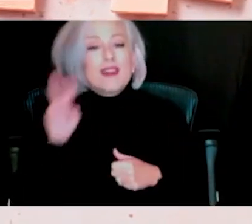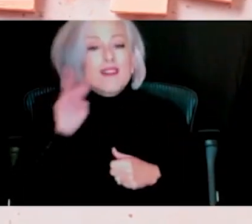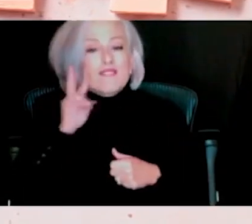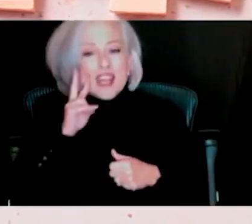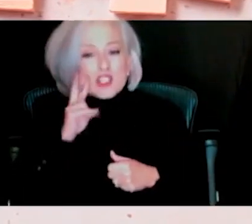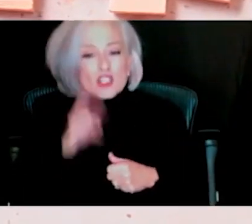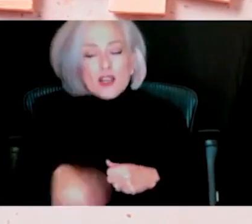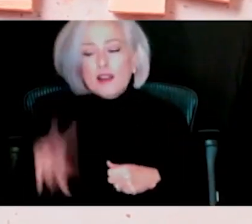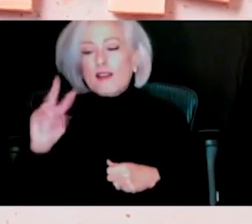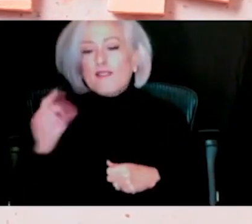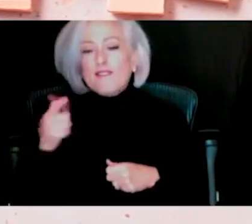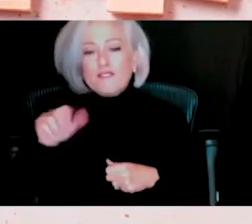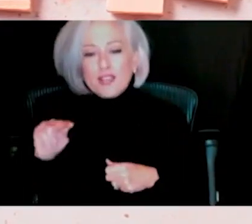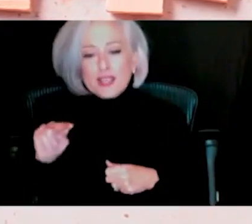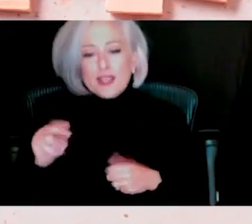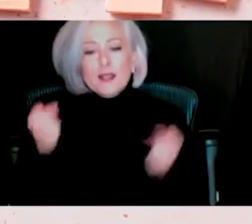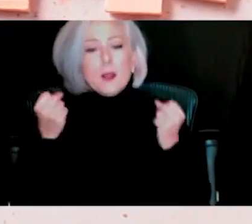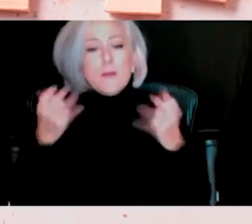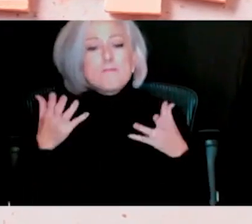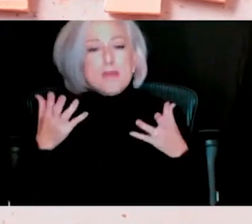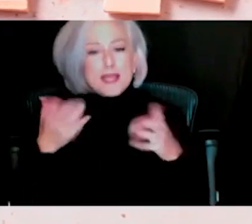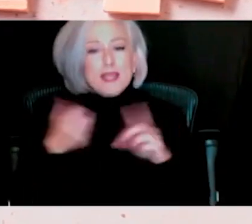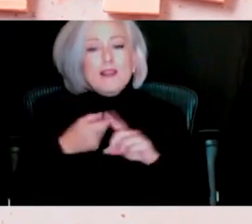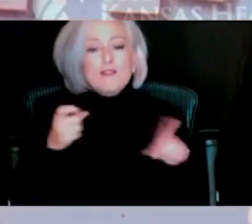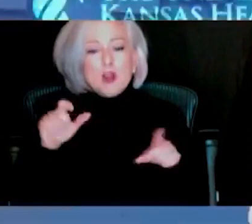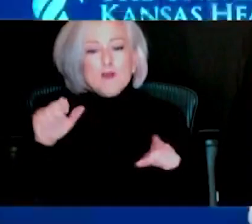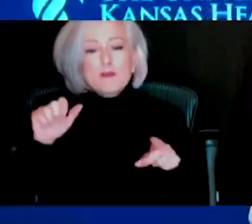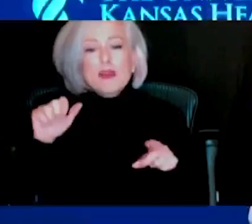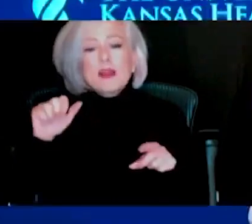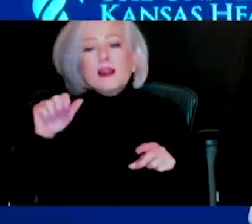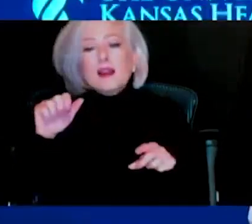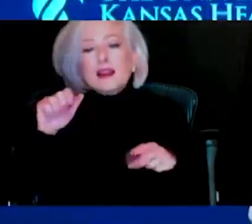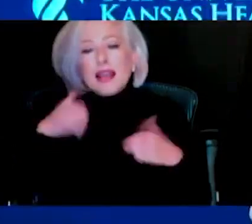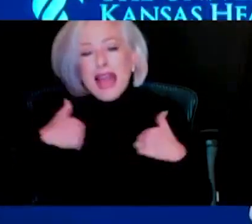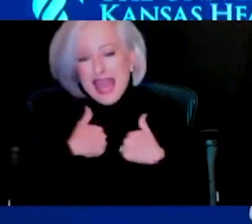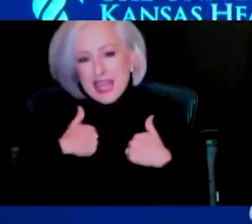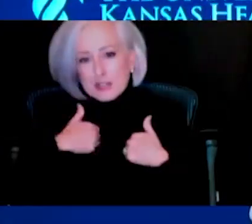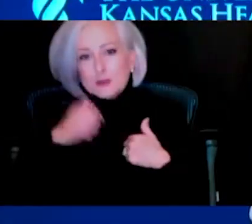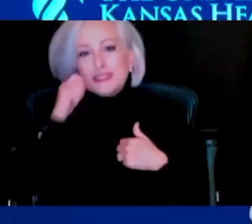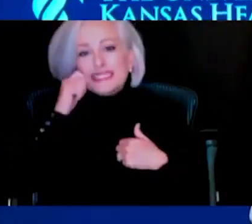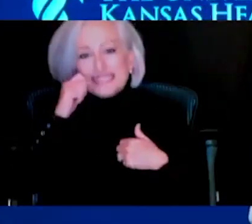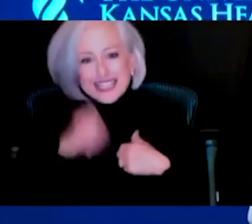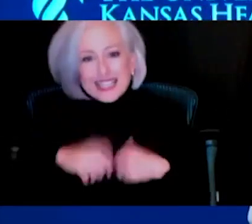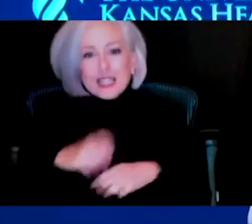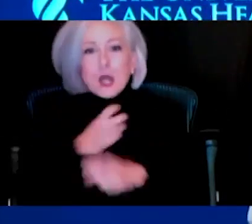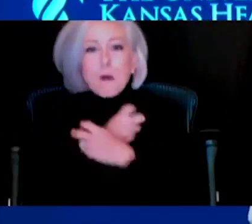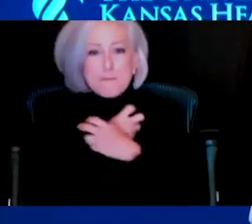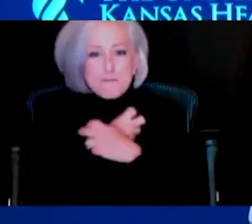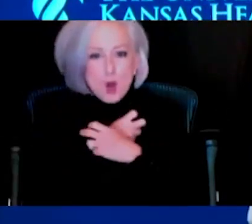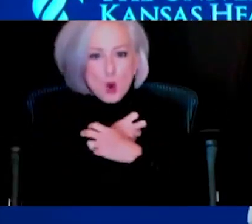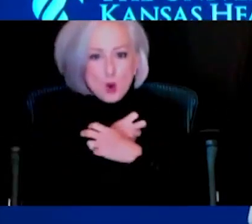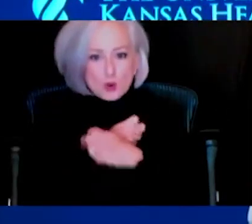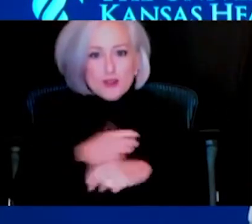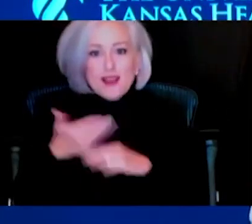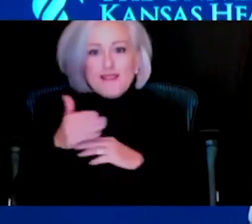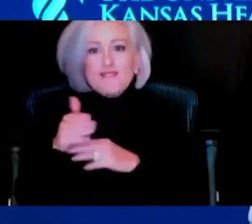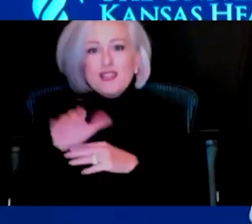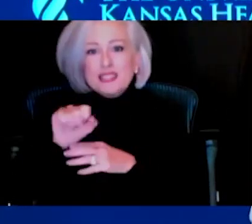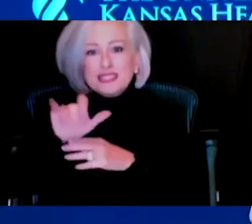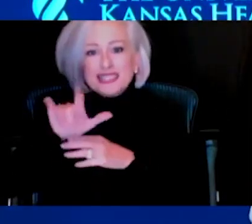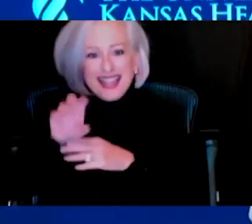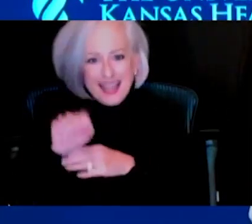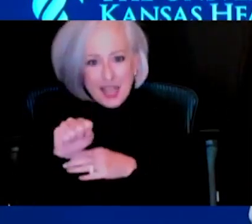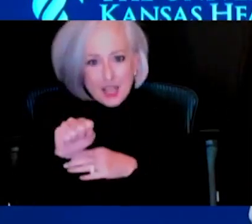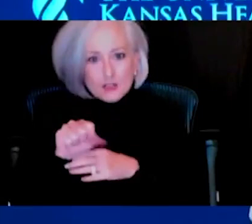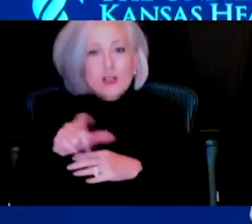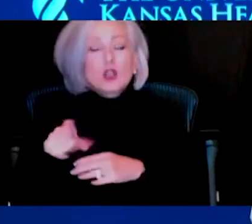these are made from like animal skin and bones and things like that. And, fish scales, if you have a fish allergy, that could be a